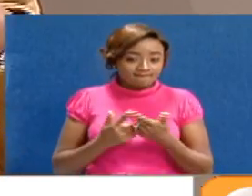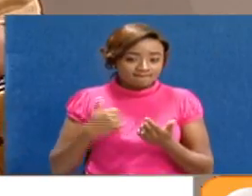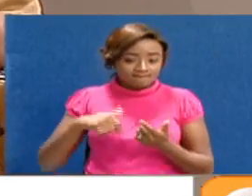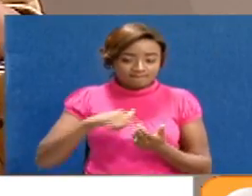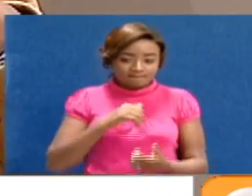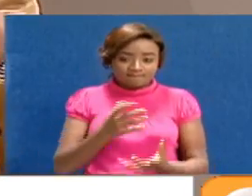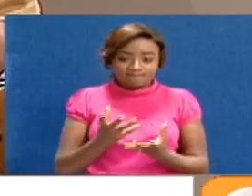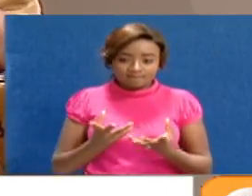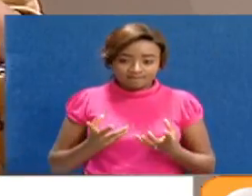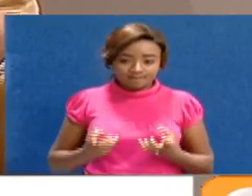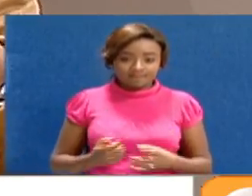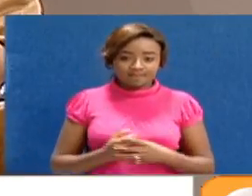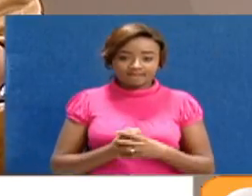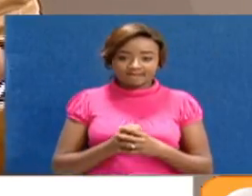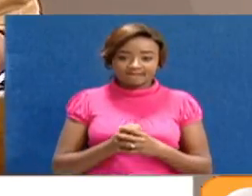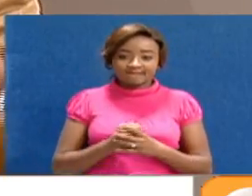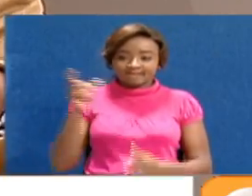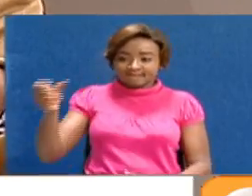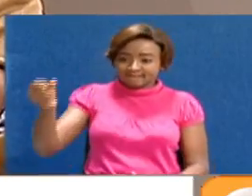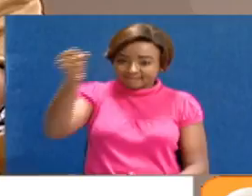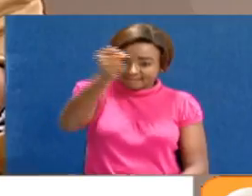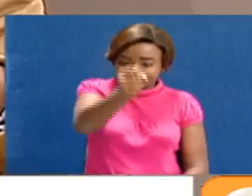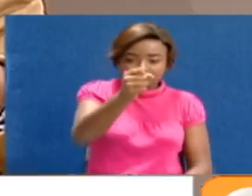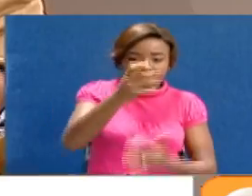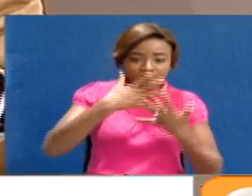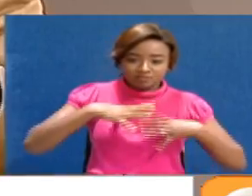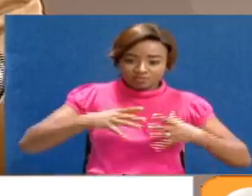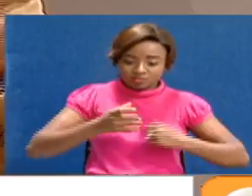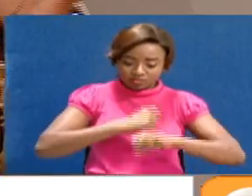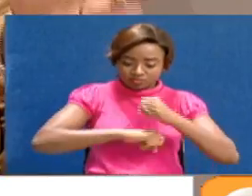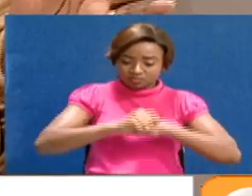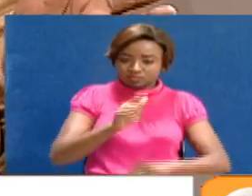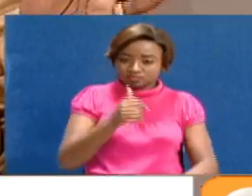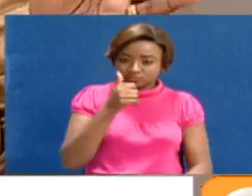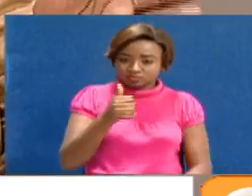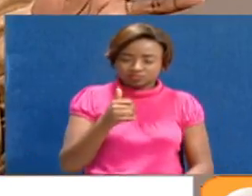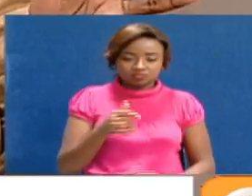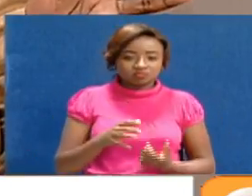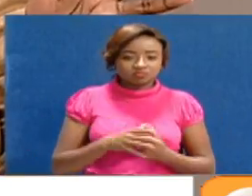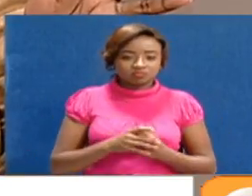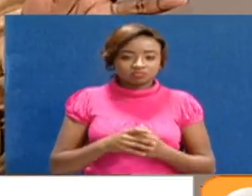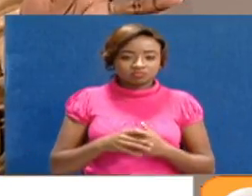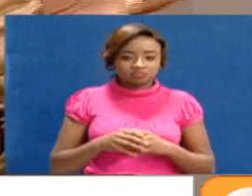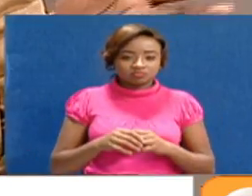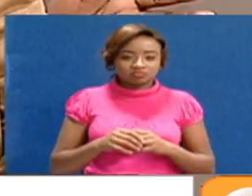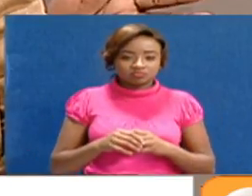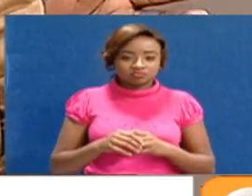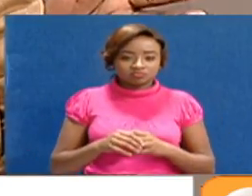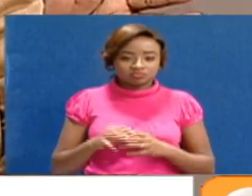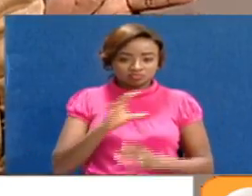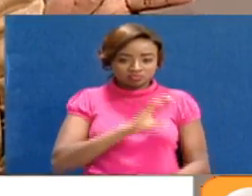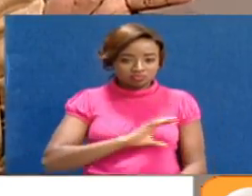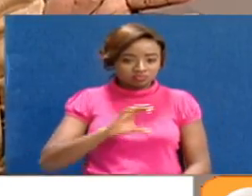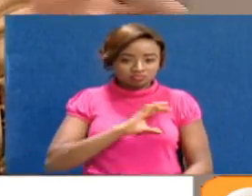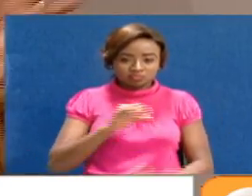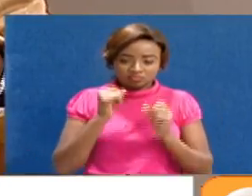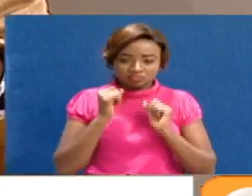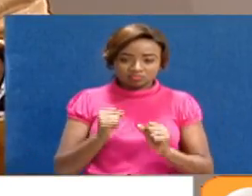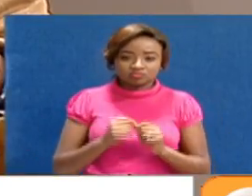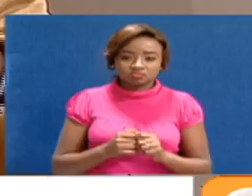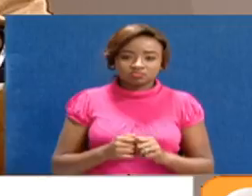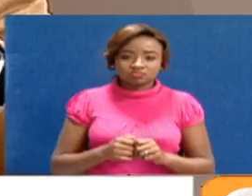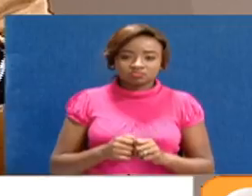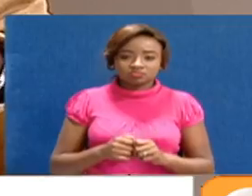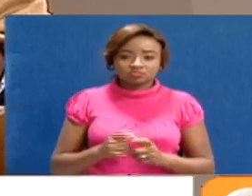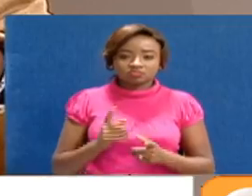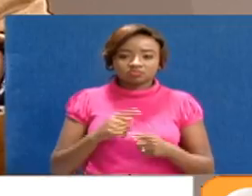people of good moral character in office. Because if you have the right person in an institution, it will be